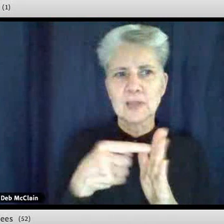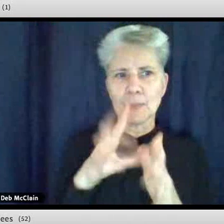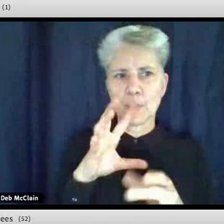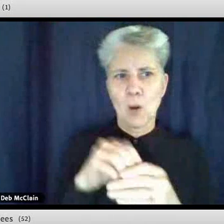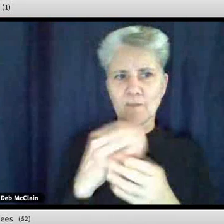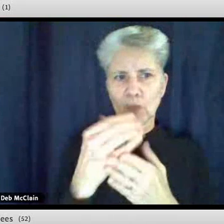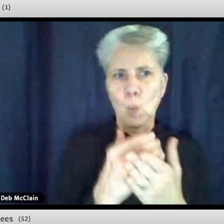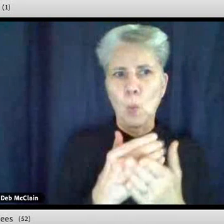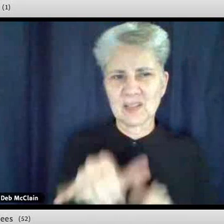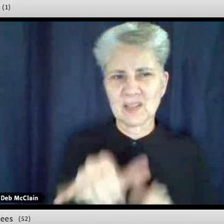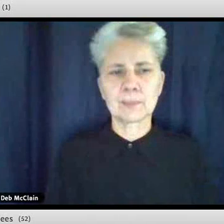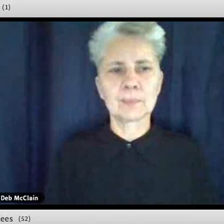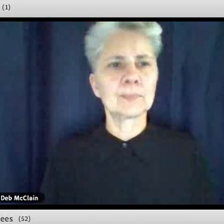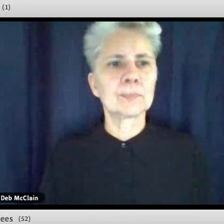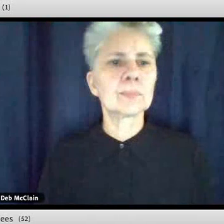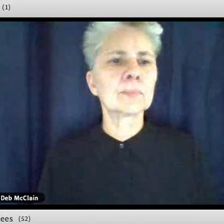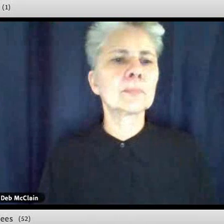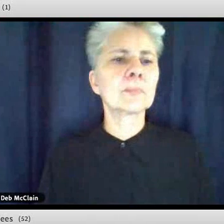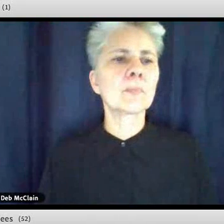you're sometimes part of a course.